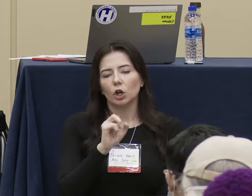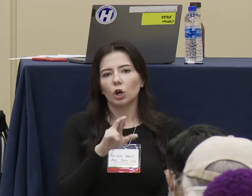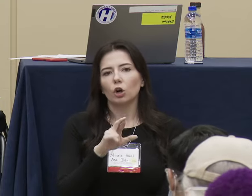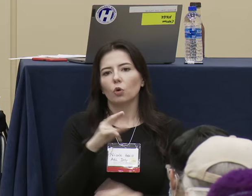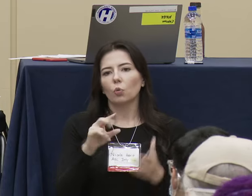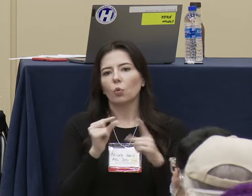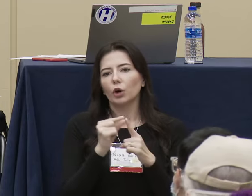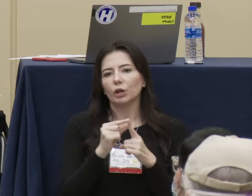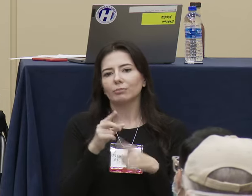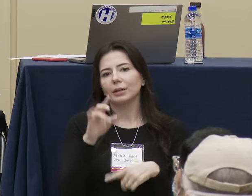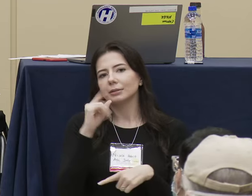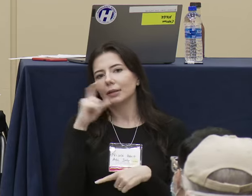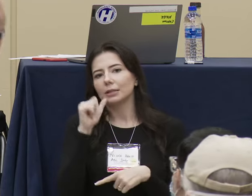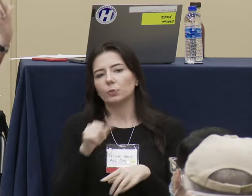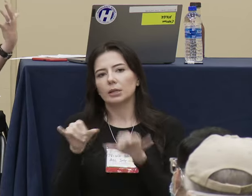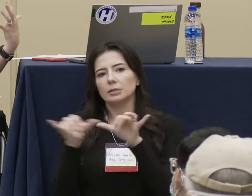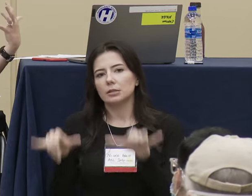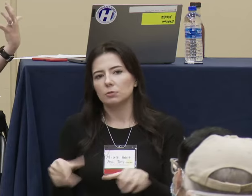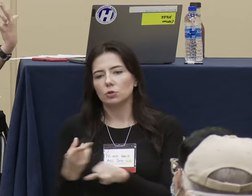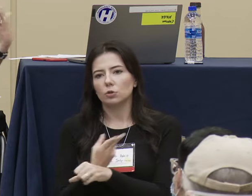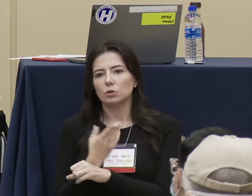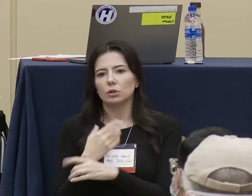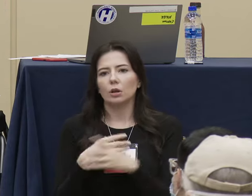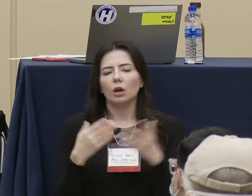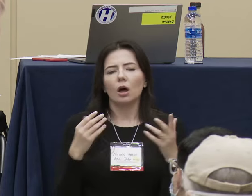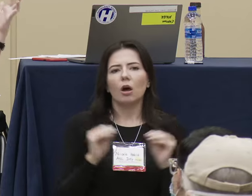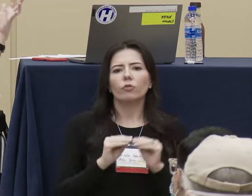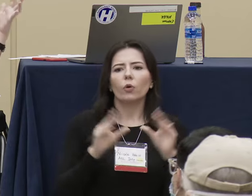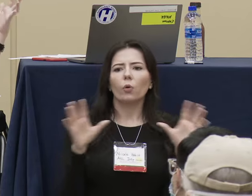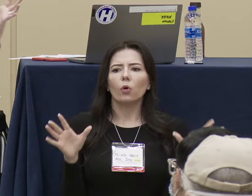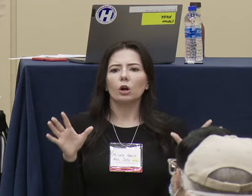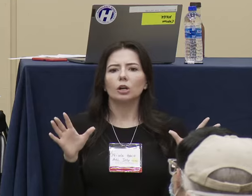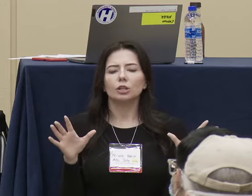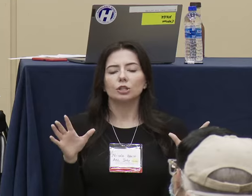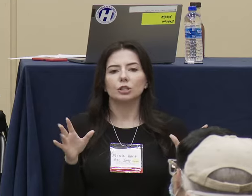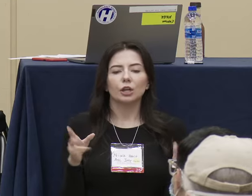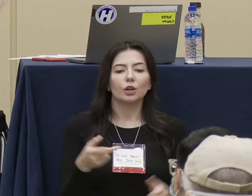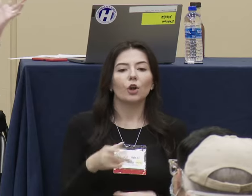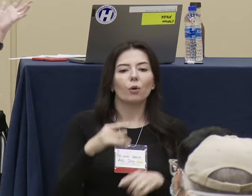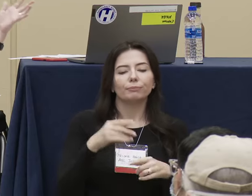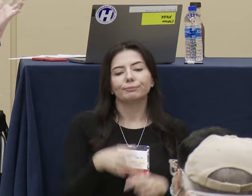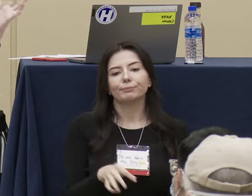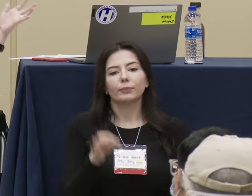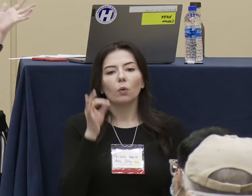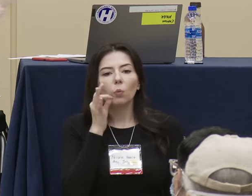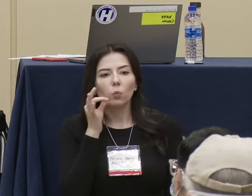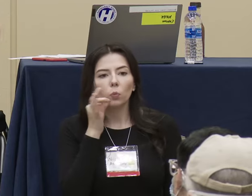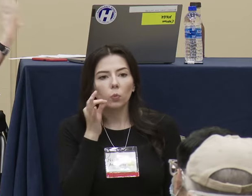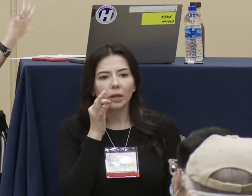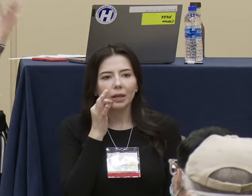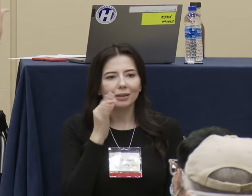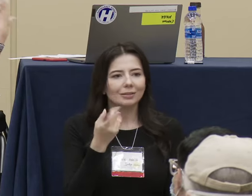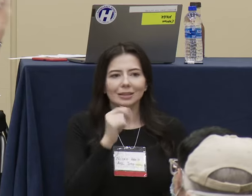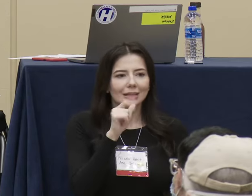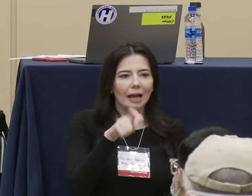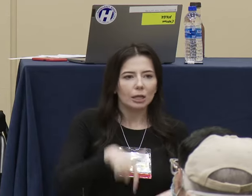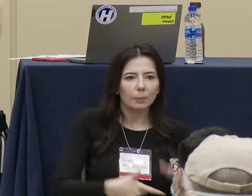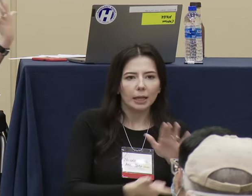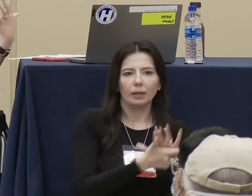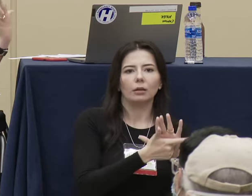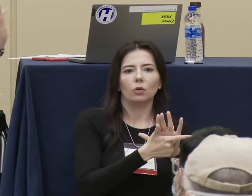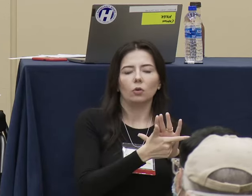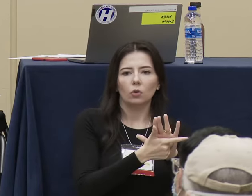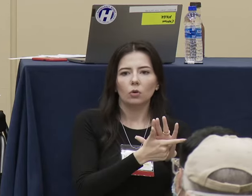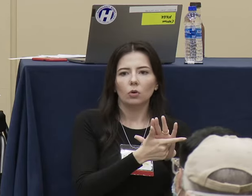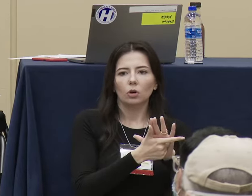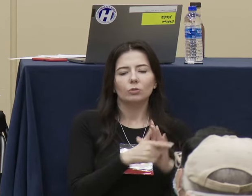non-sexual offenders. Like, yes, of course, let's decriminalize marijuana. Maybe decriminalize all drugs. Why? We're so progressive. This is